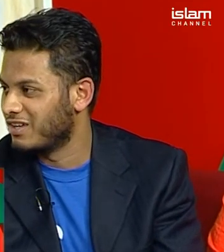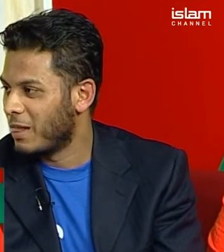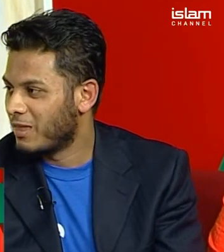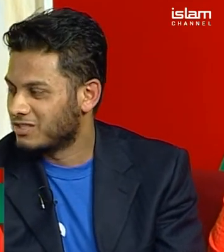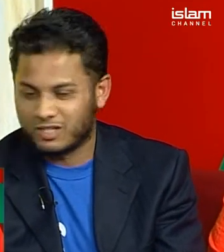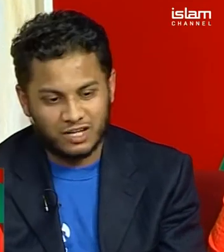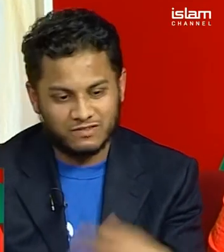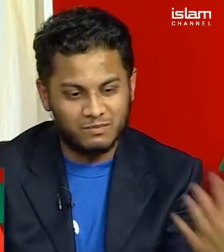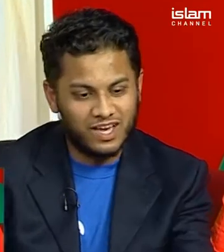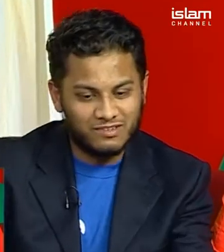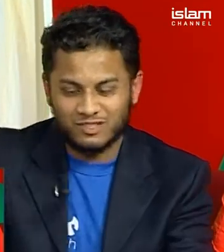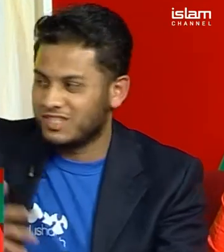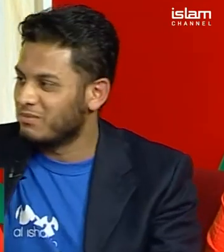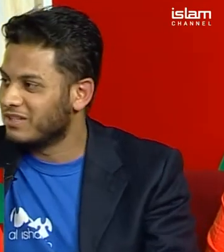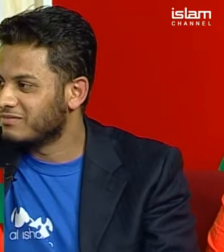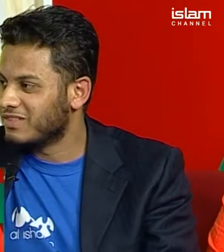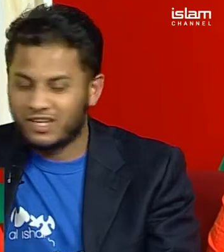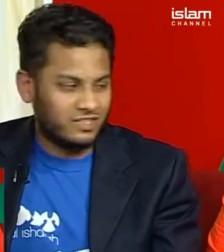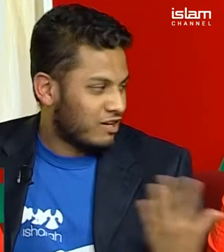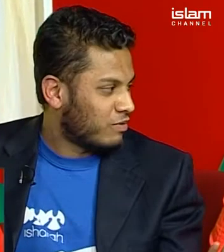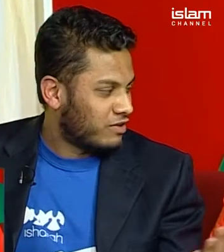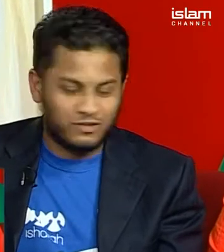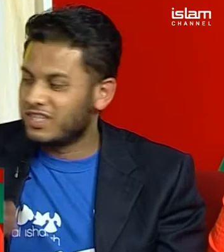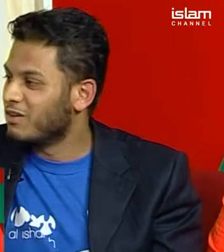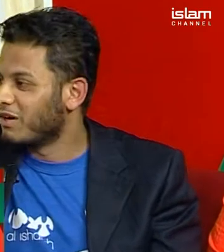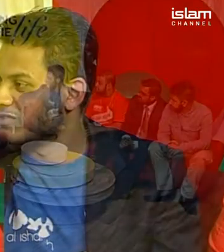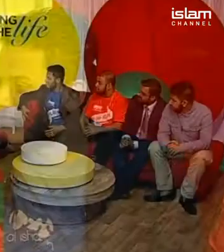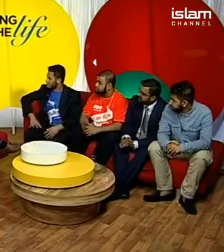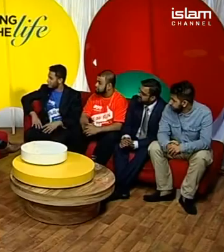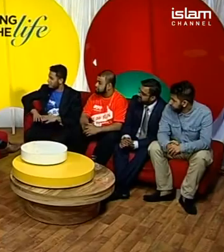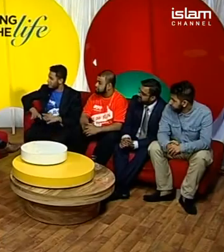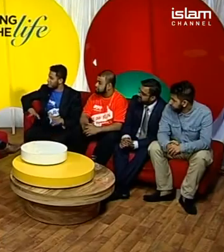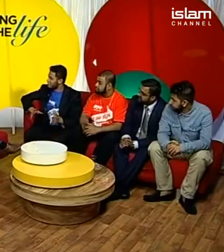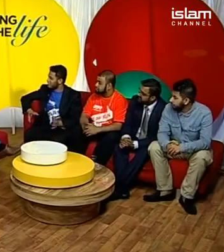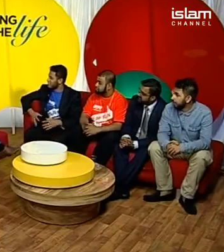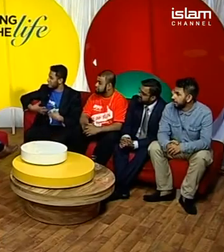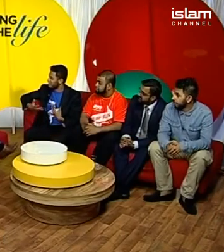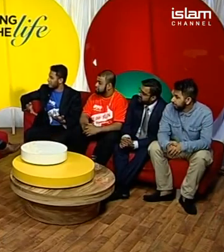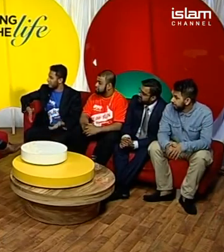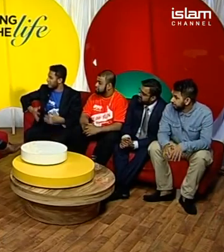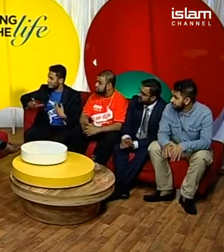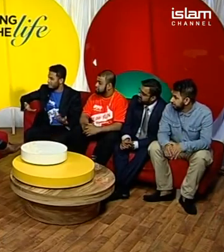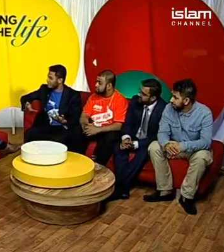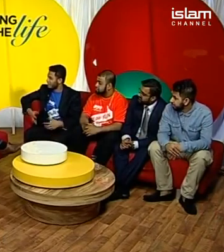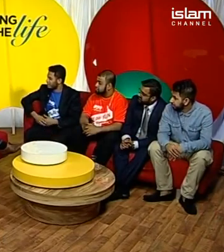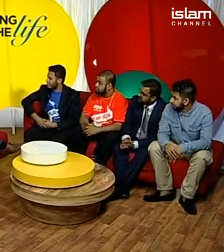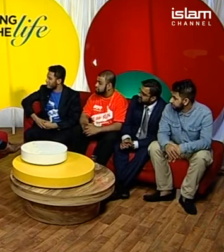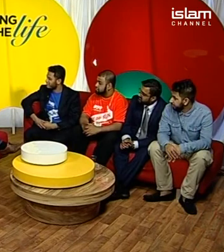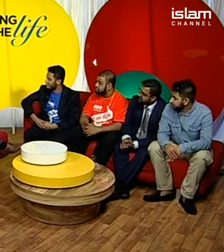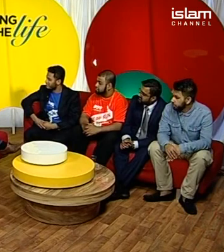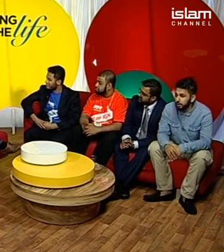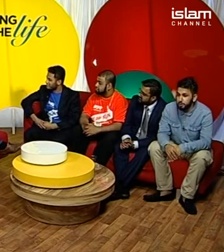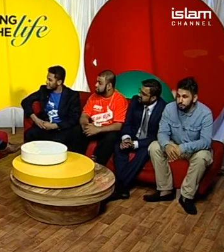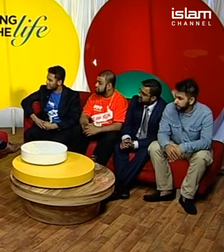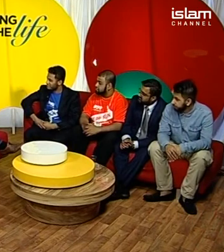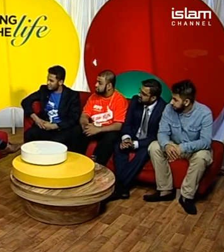tournament. So you're going to have Team A versus Team B. Deaf brothers versus hearing brothers, all challenging in the halal-friendly environment.